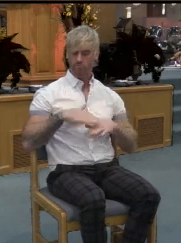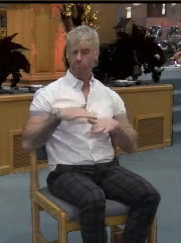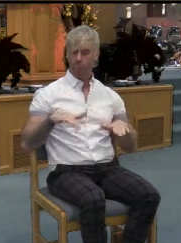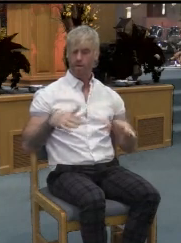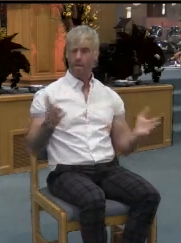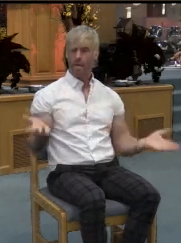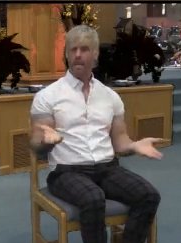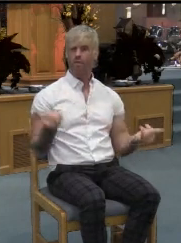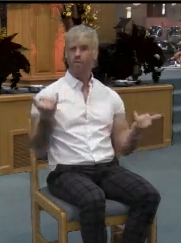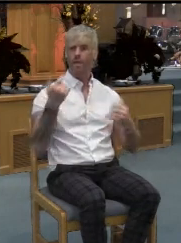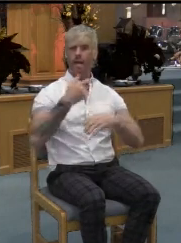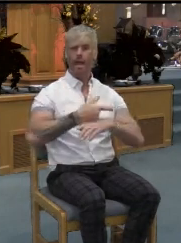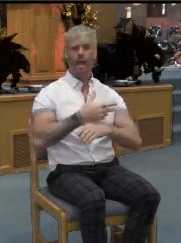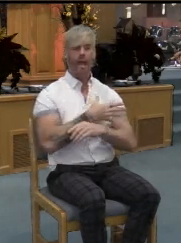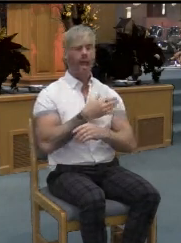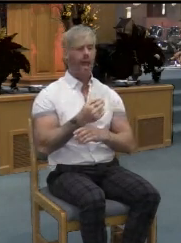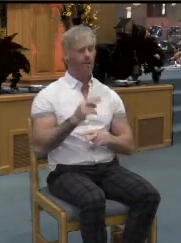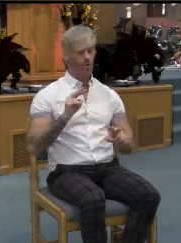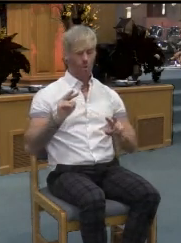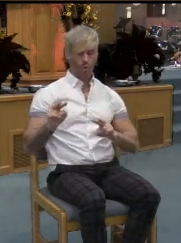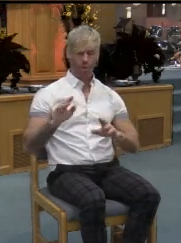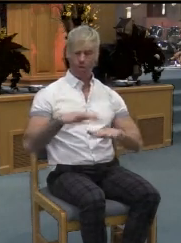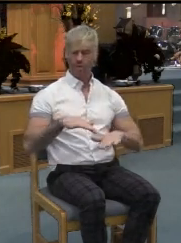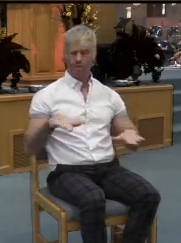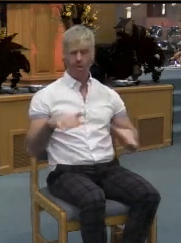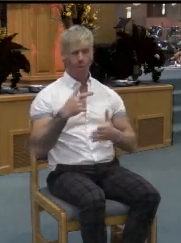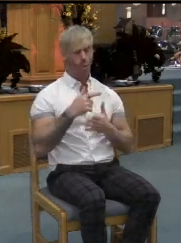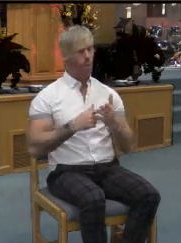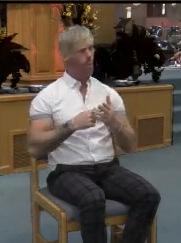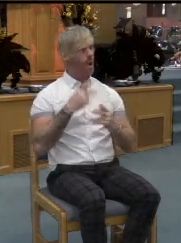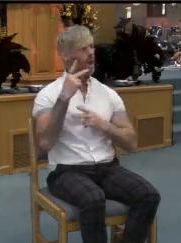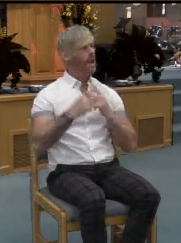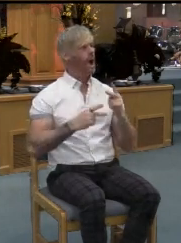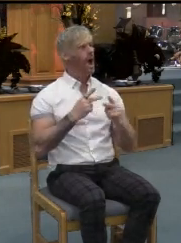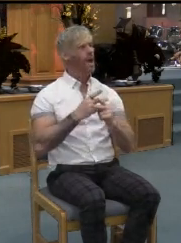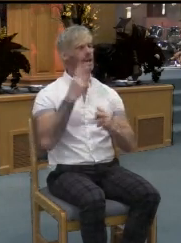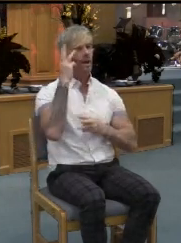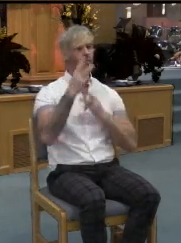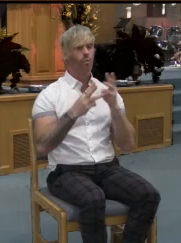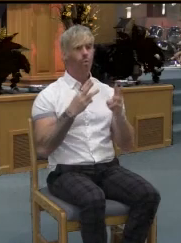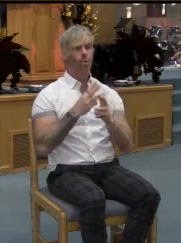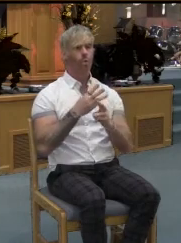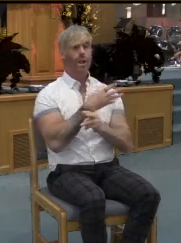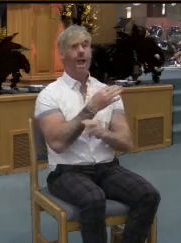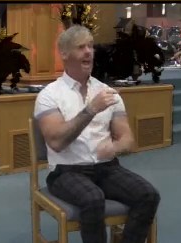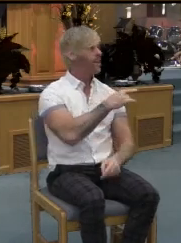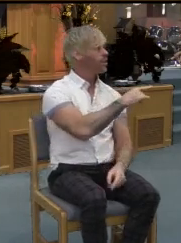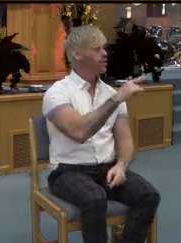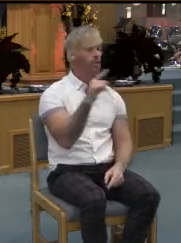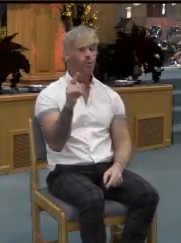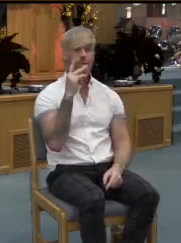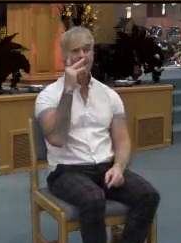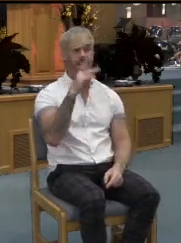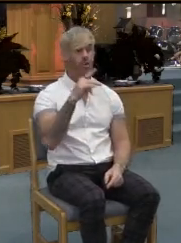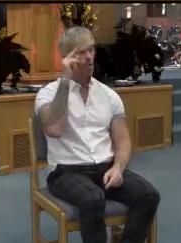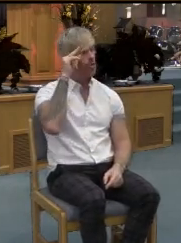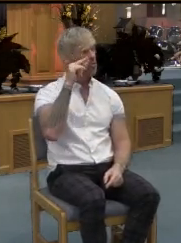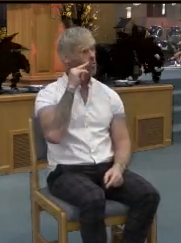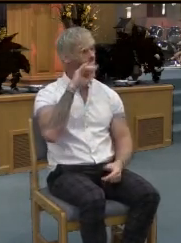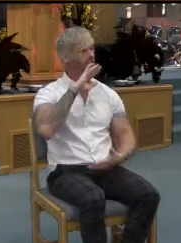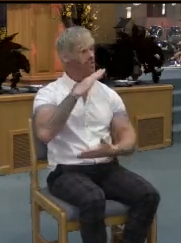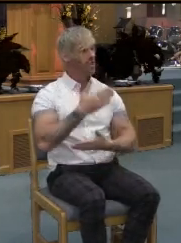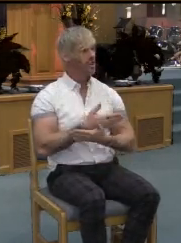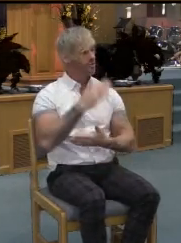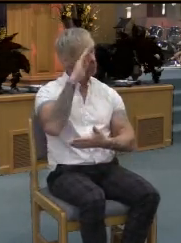you wonder, what kind of world, and all of you look at your grandchildren and your great-grandchildren, and you wonder,